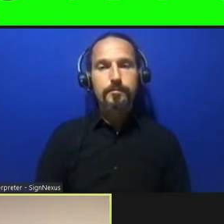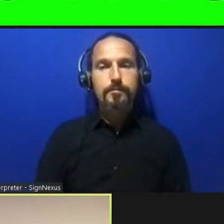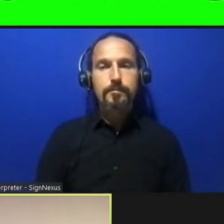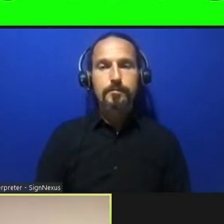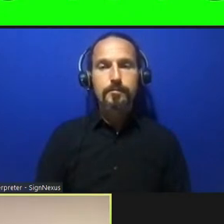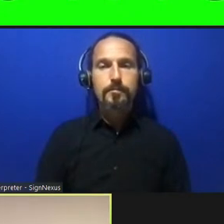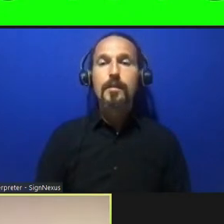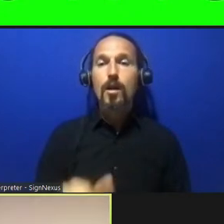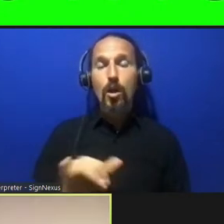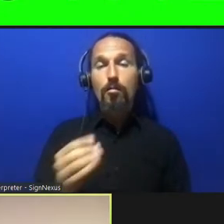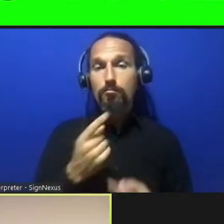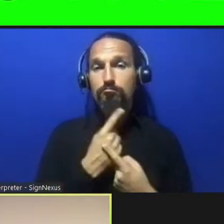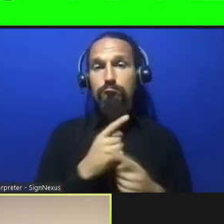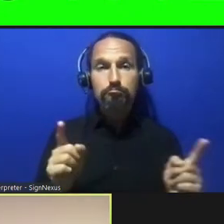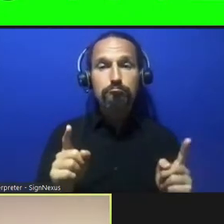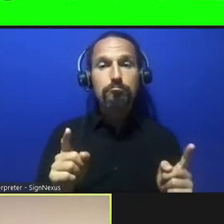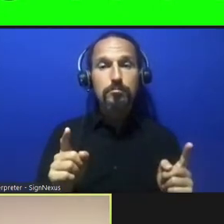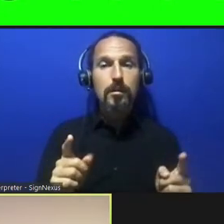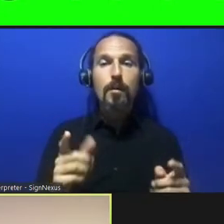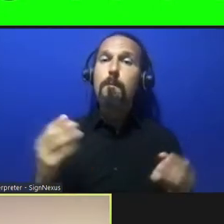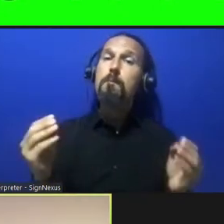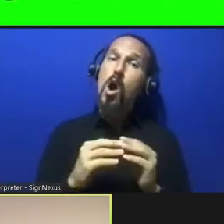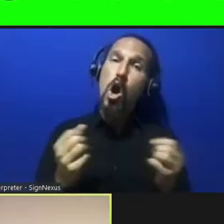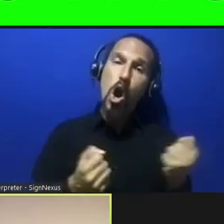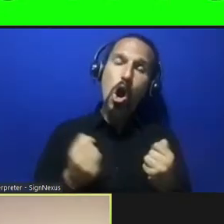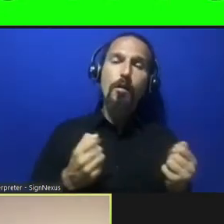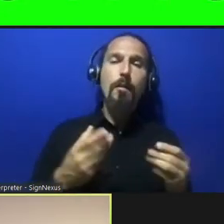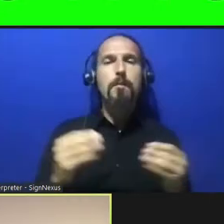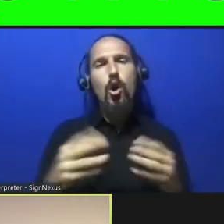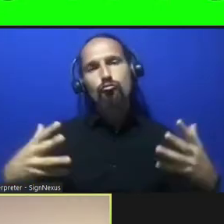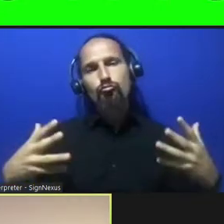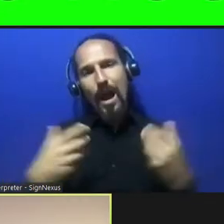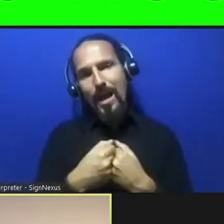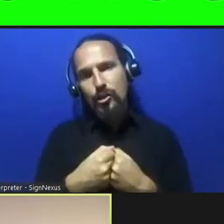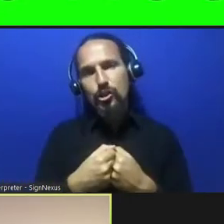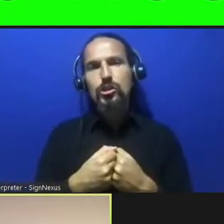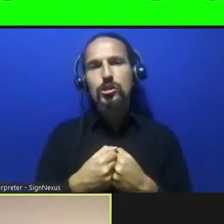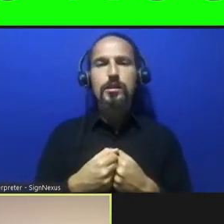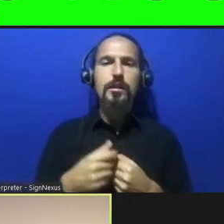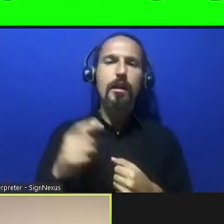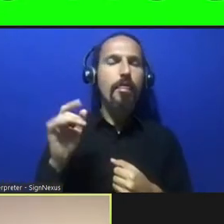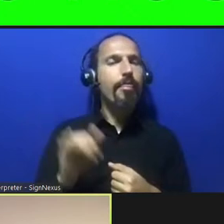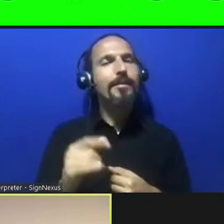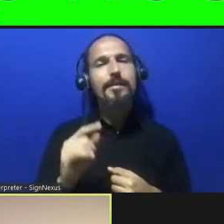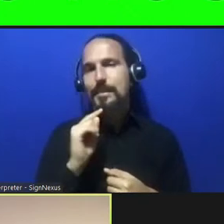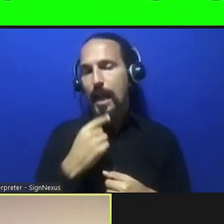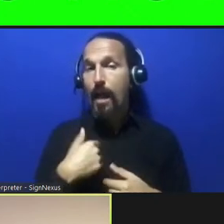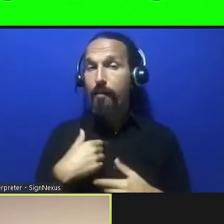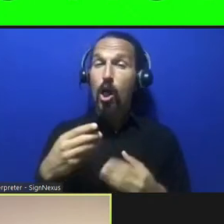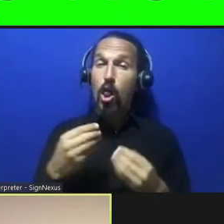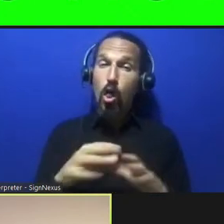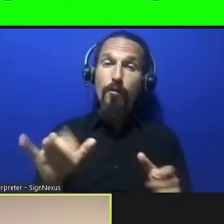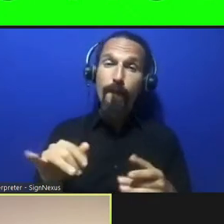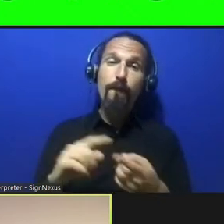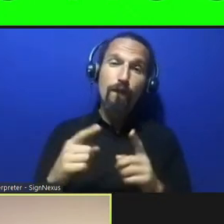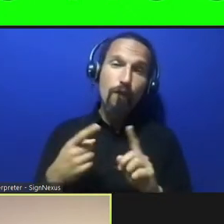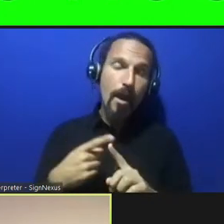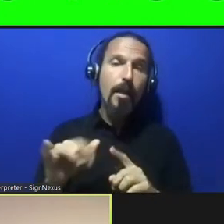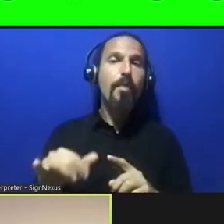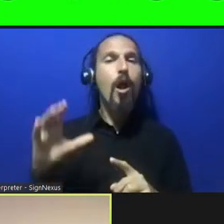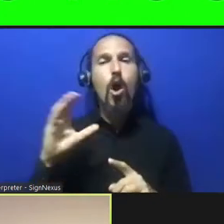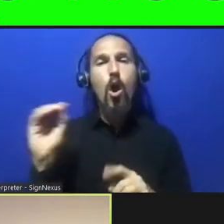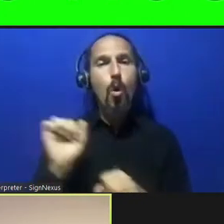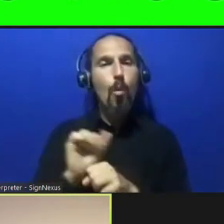furthermore there is uh the more cars the more crashes this is dudley i've lost a friend and co-worker